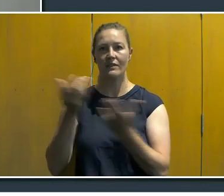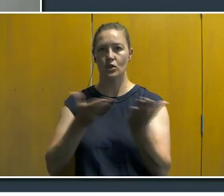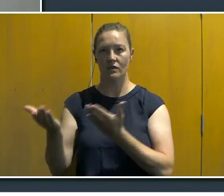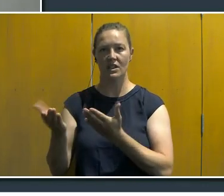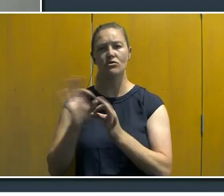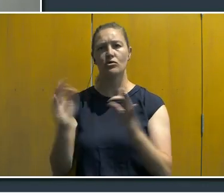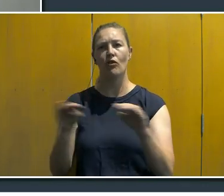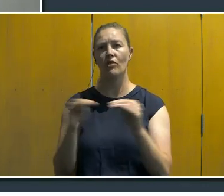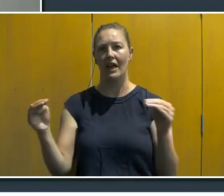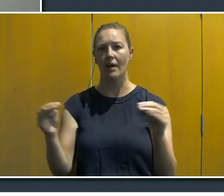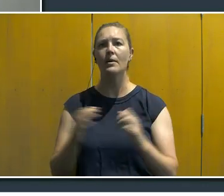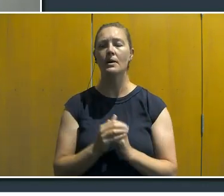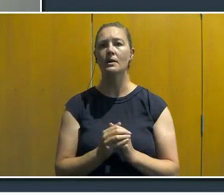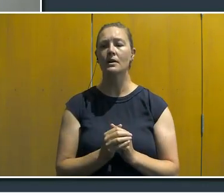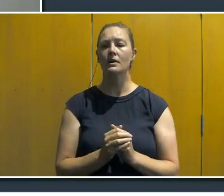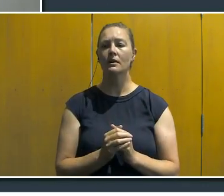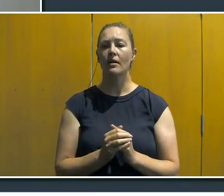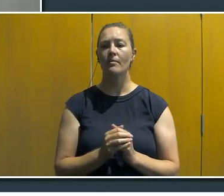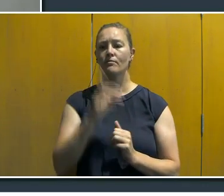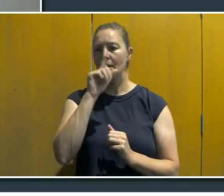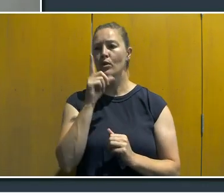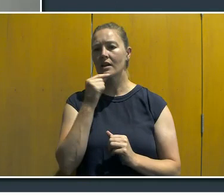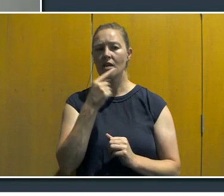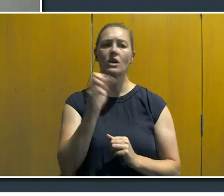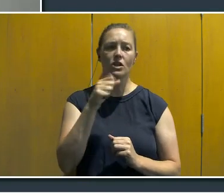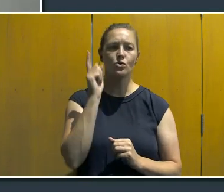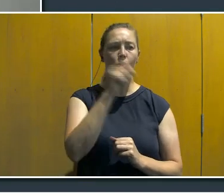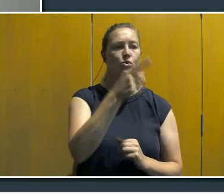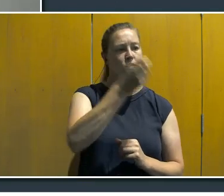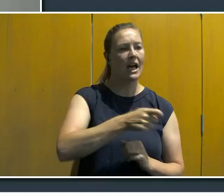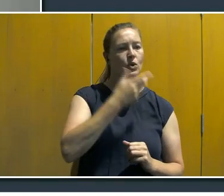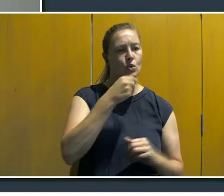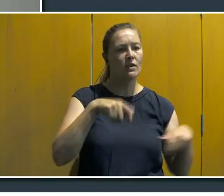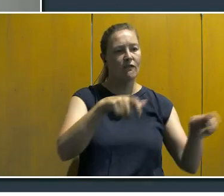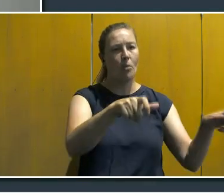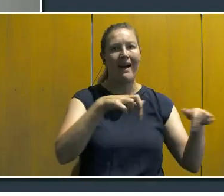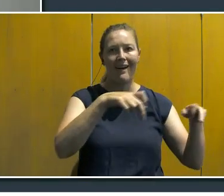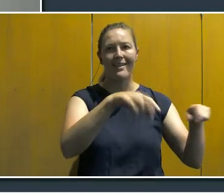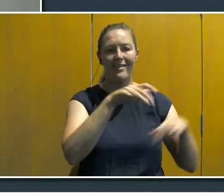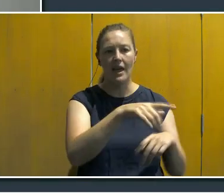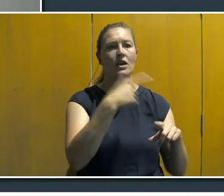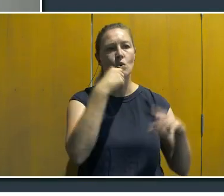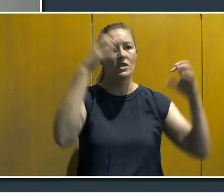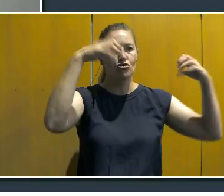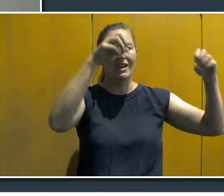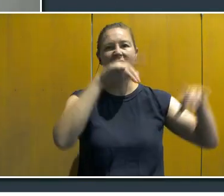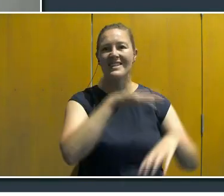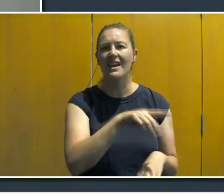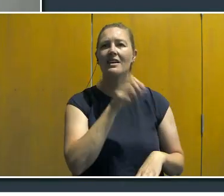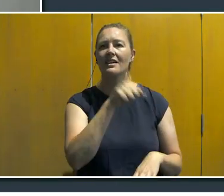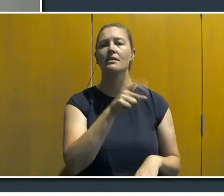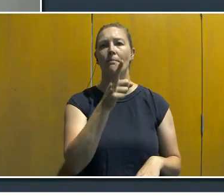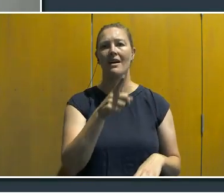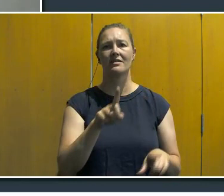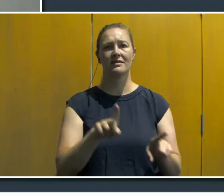There's an argument that, well, okay, you can go into town, you can walk down the footpaths, you can benefit from the street lights, but then